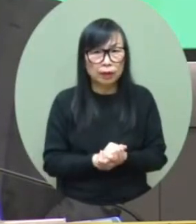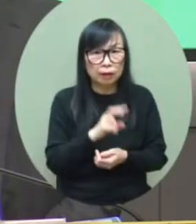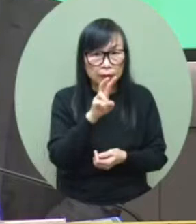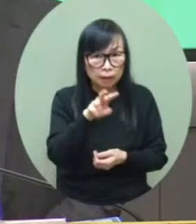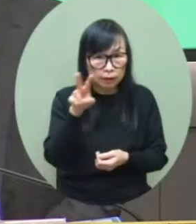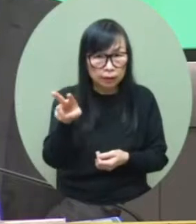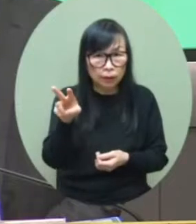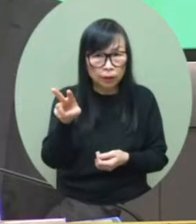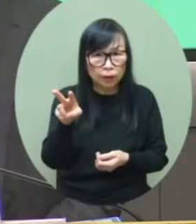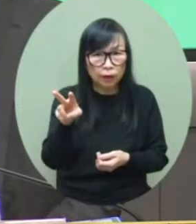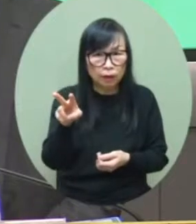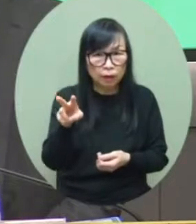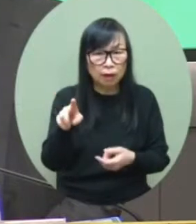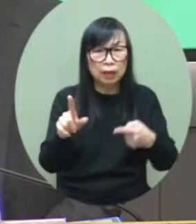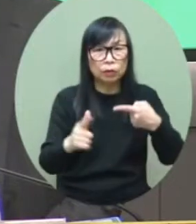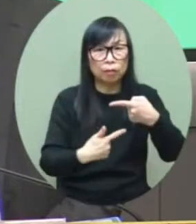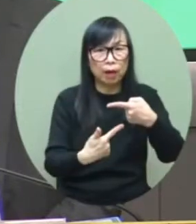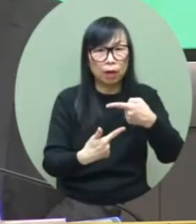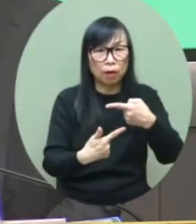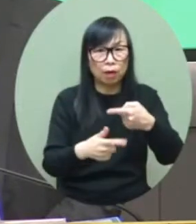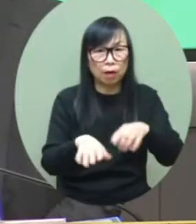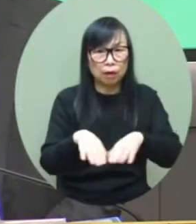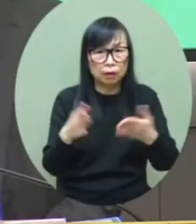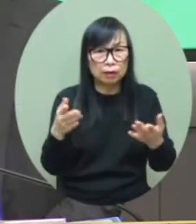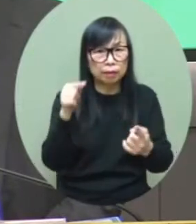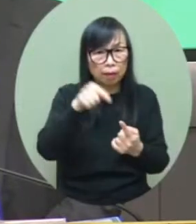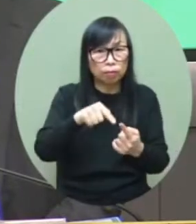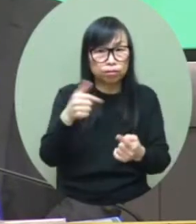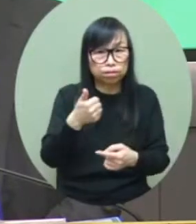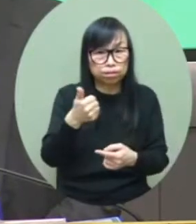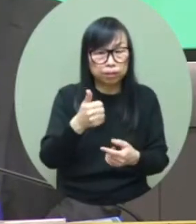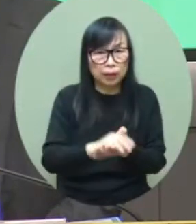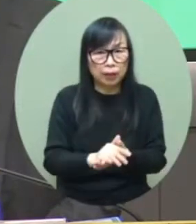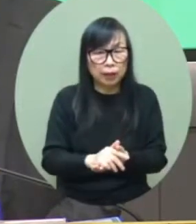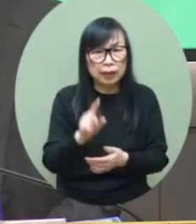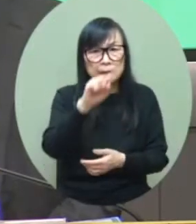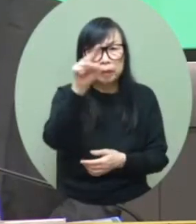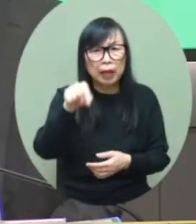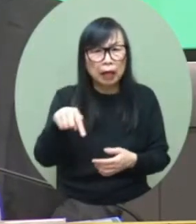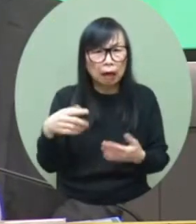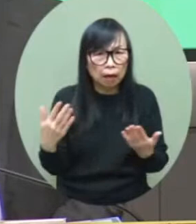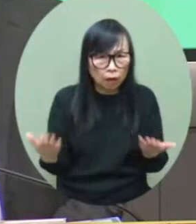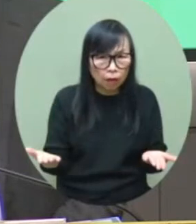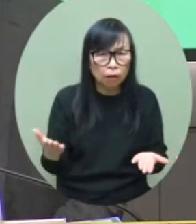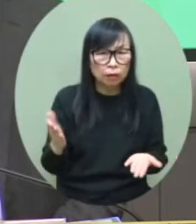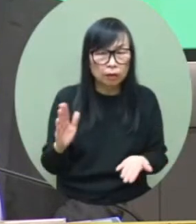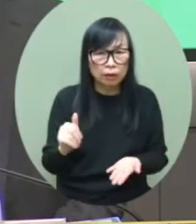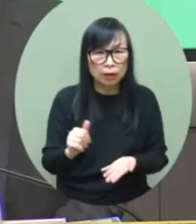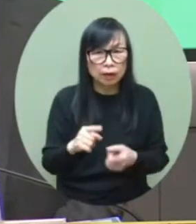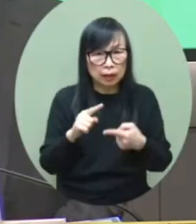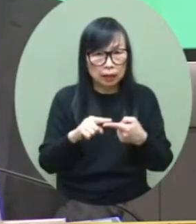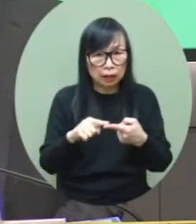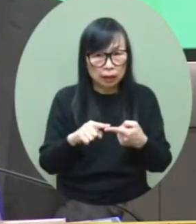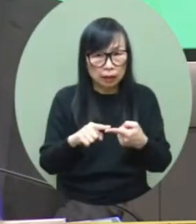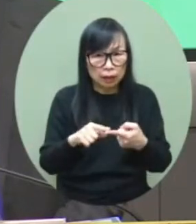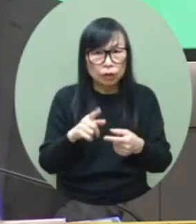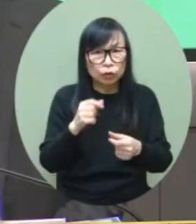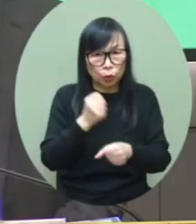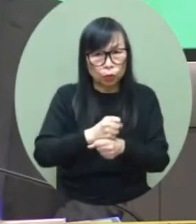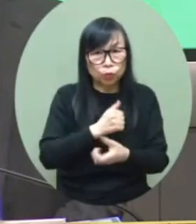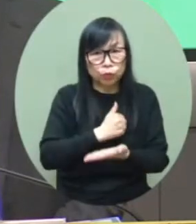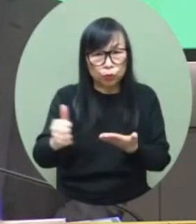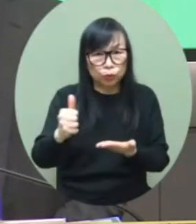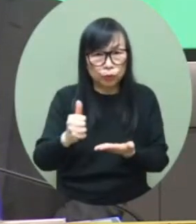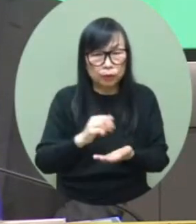be orderly, safe, and smooth resumption. We see that the target was achieved on the 8th